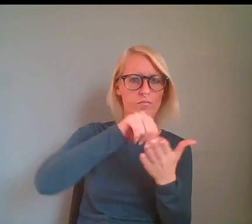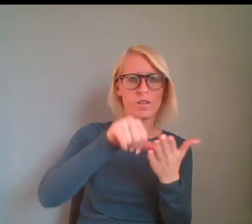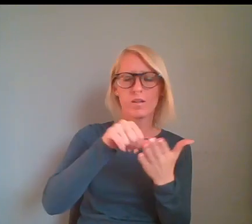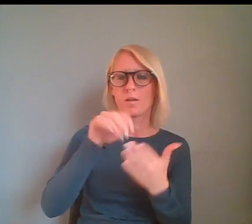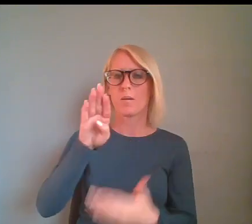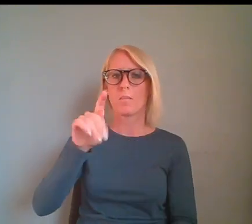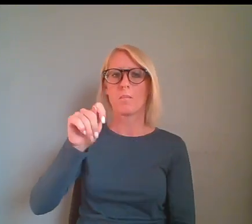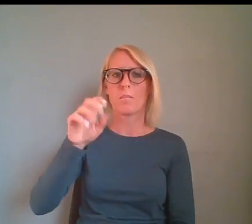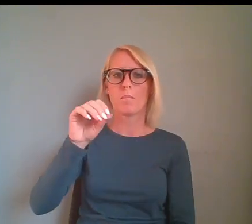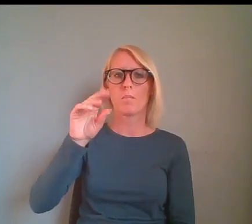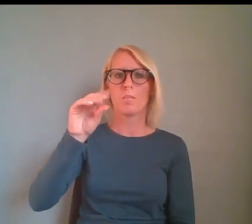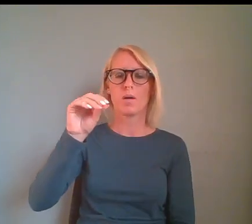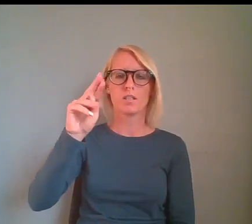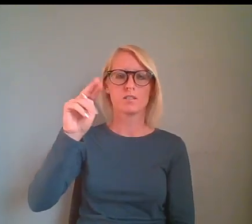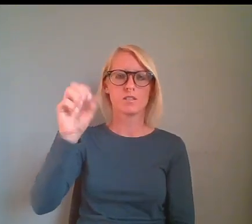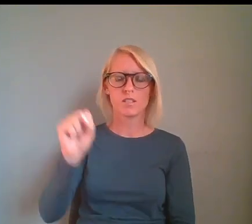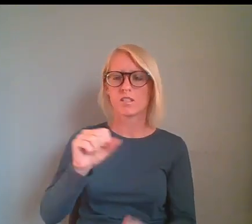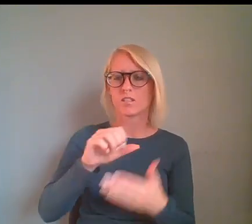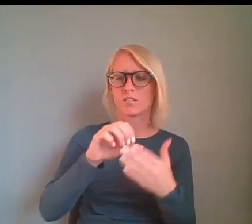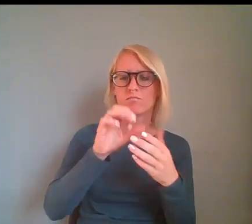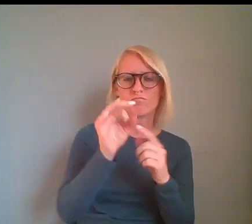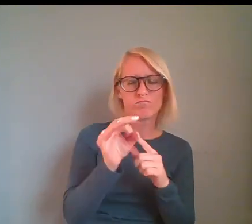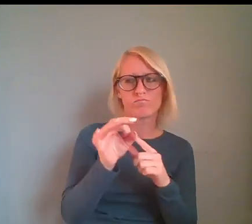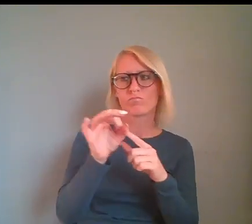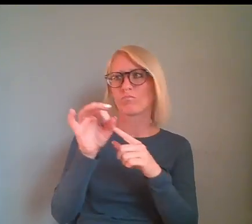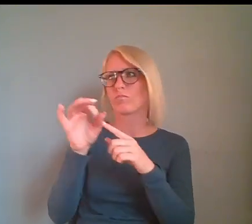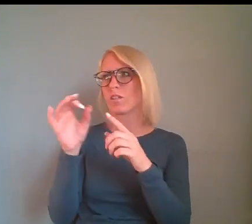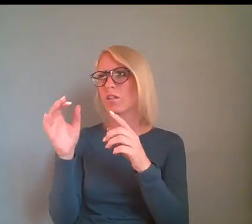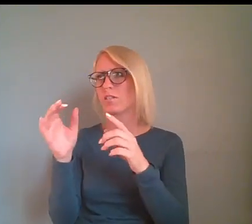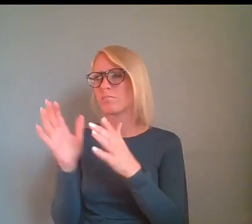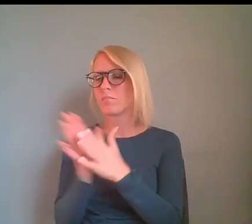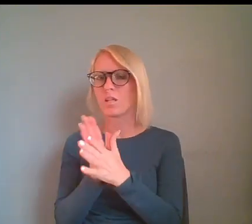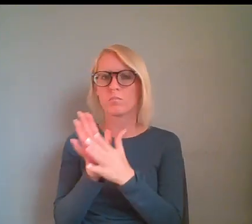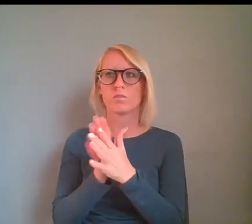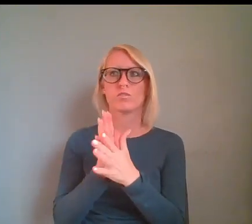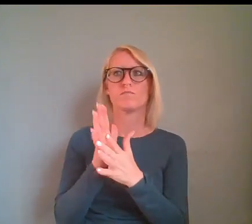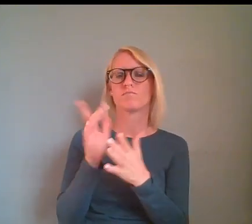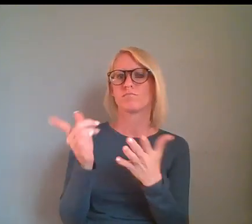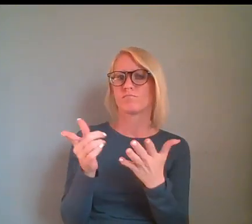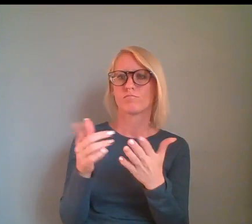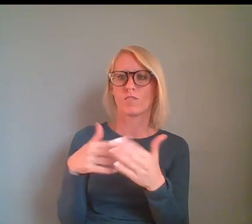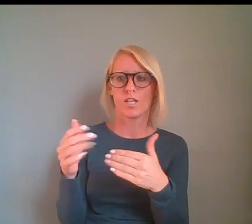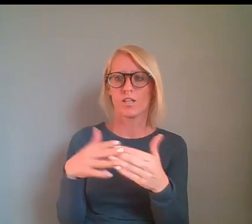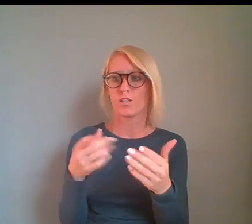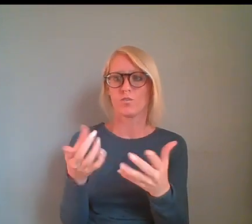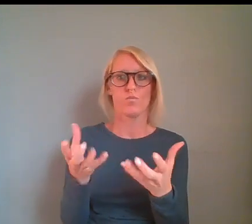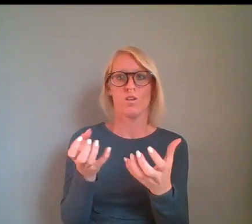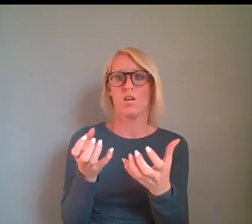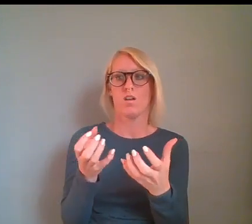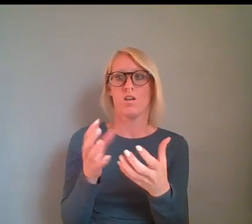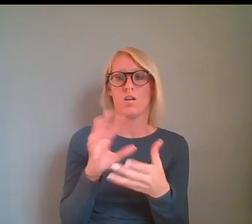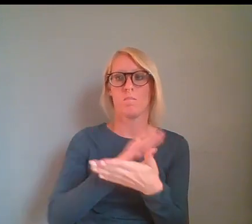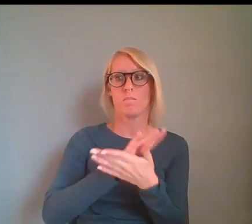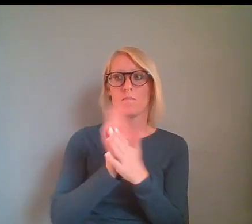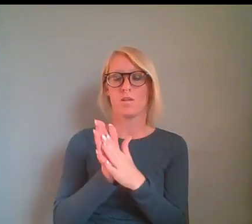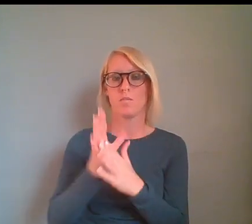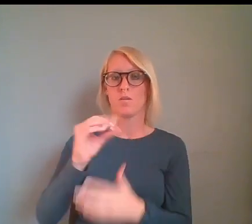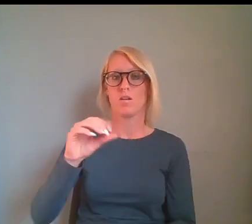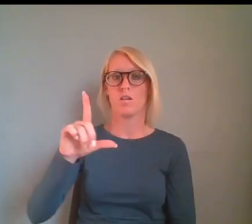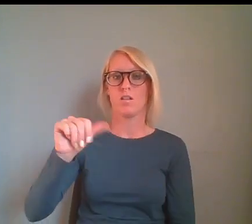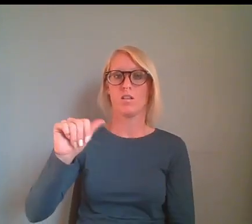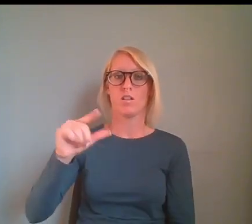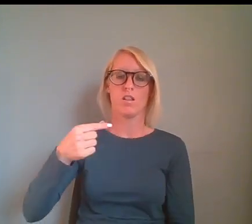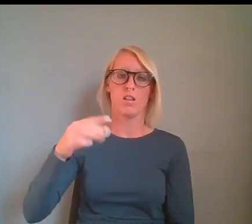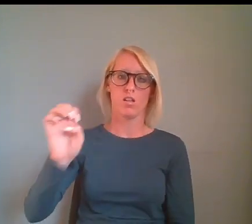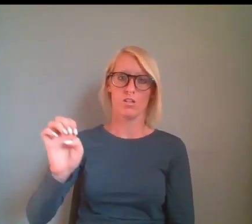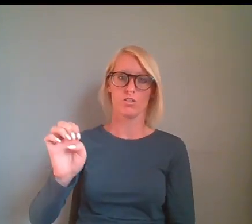on little pieces of fabric, anything you want, and make it a collage. And then if you want to have it shiny